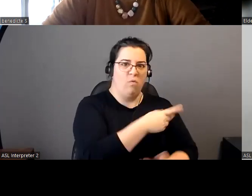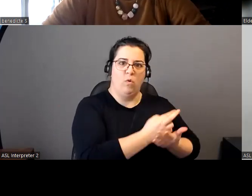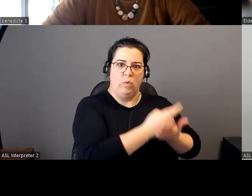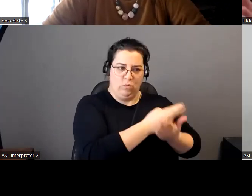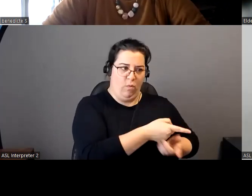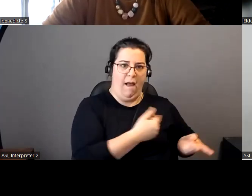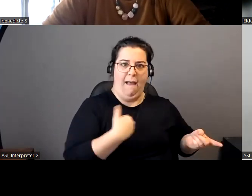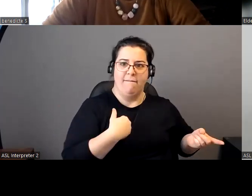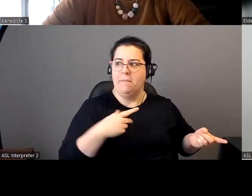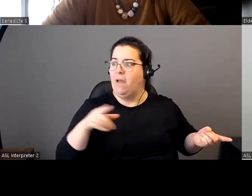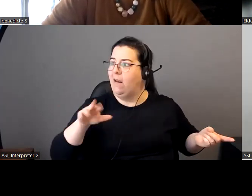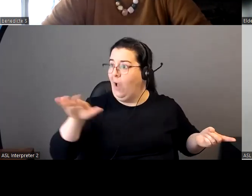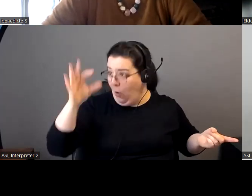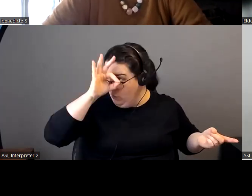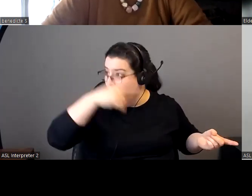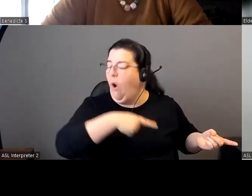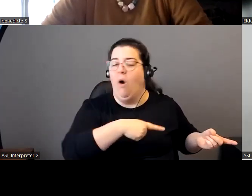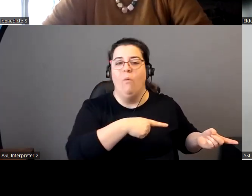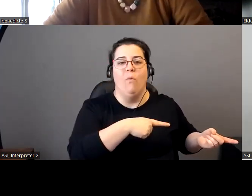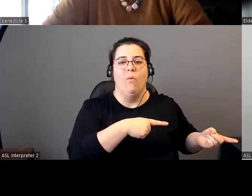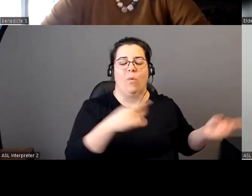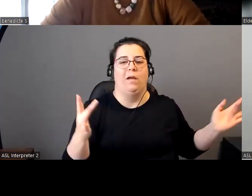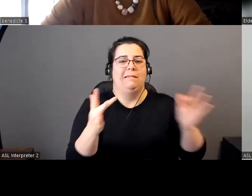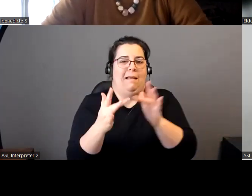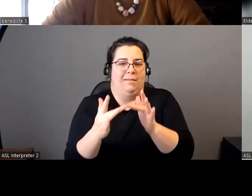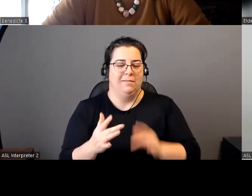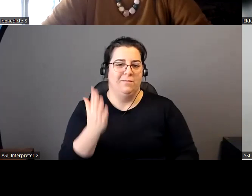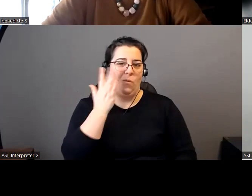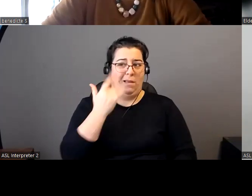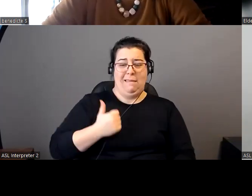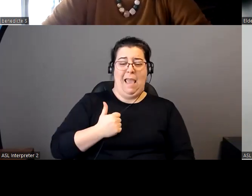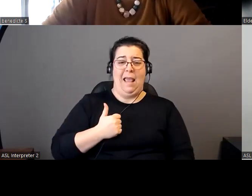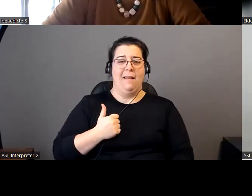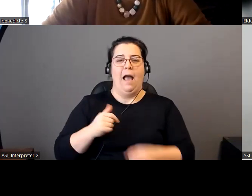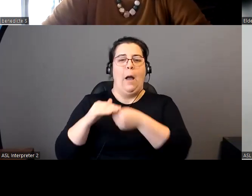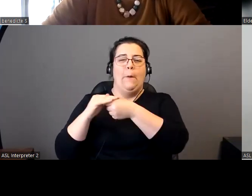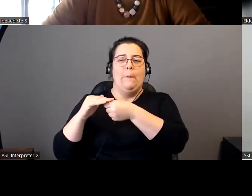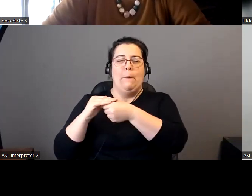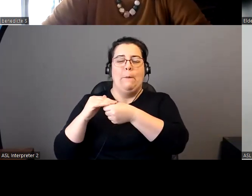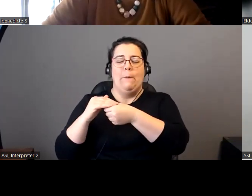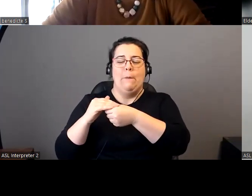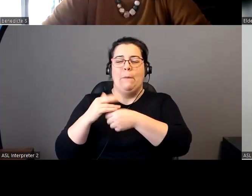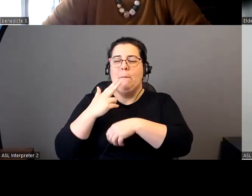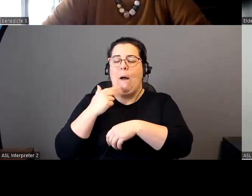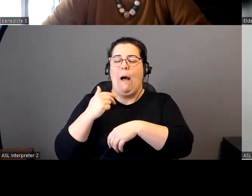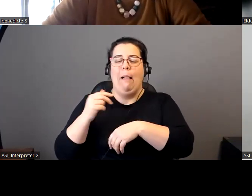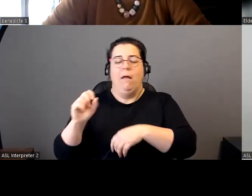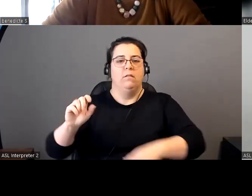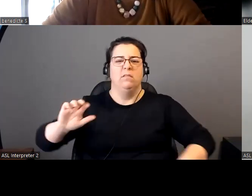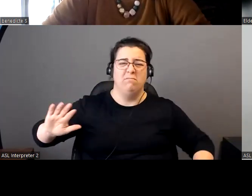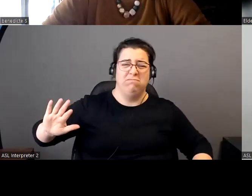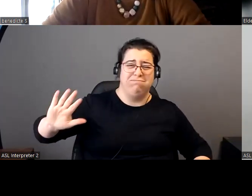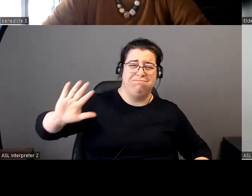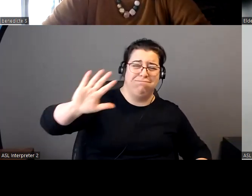we live in this big vast country, and there's lots of people doing things, and when sometimes we don't have the opportunity to share things amongst each other.